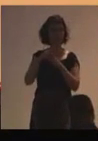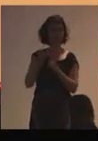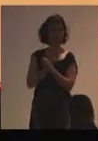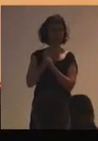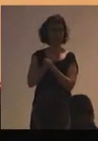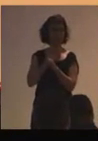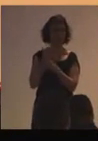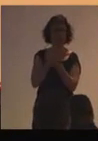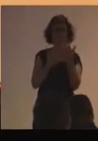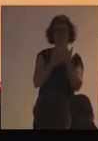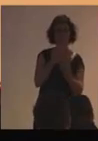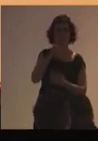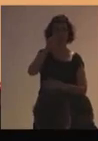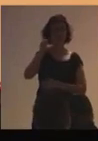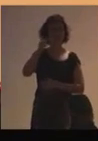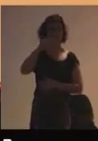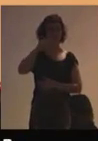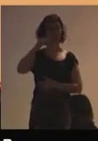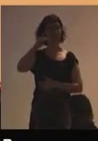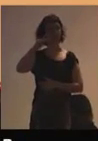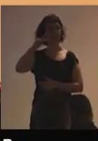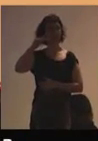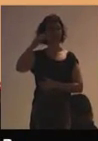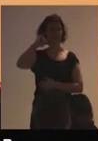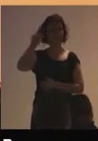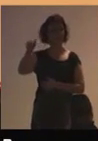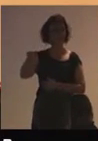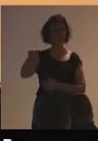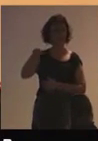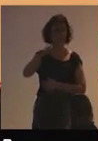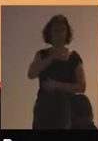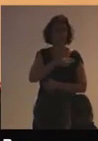least intention, so that more or less depends on what Oracle is going to do.